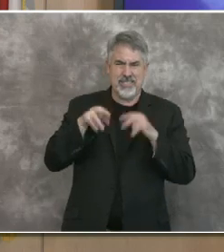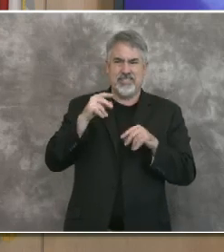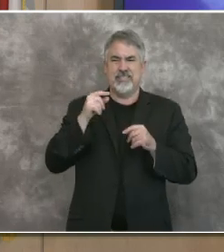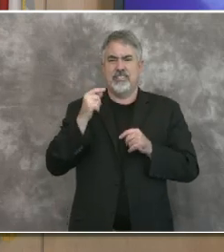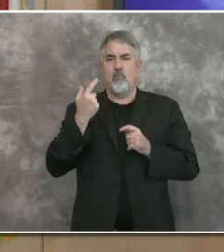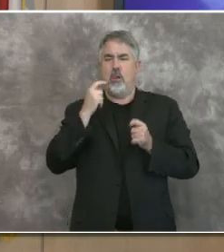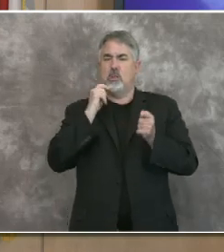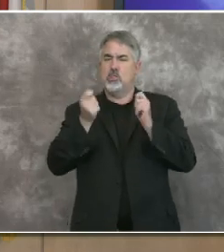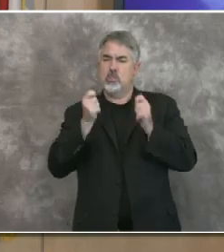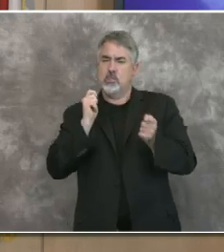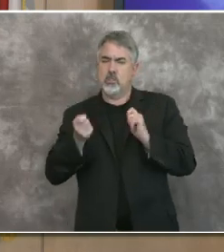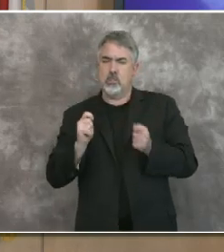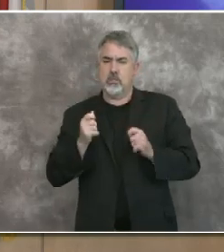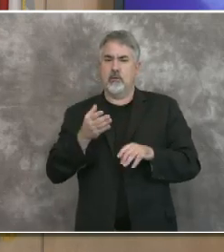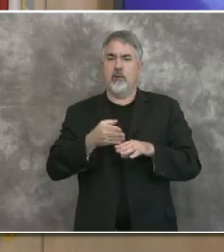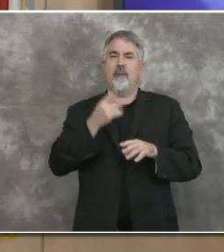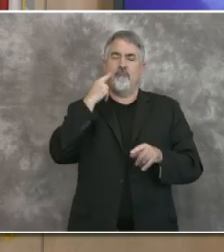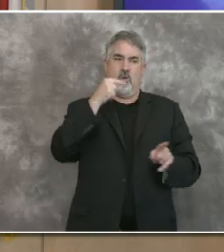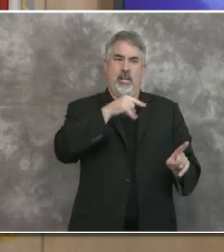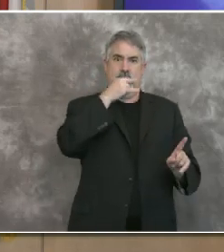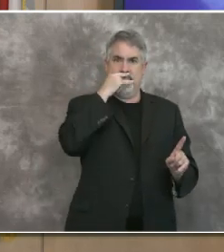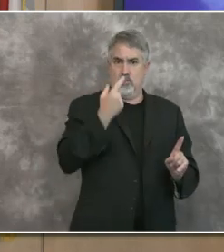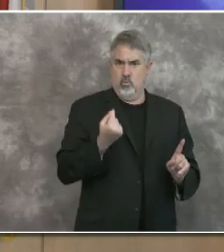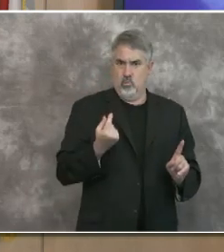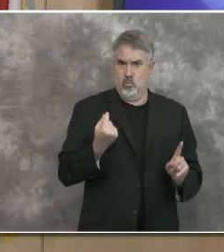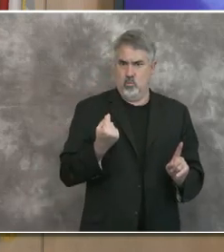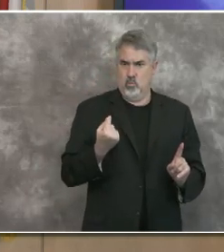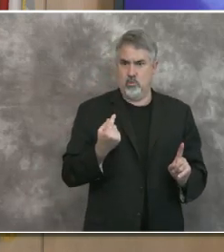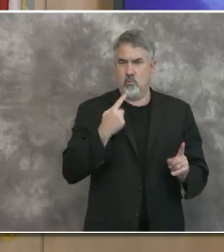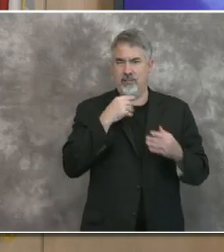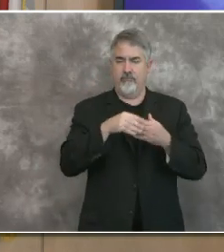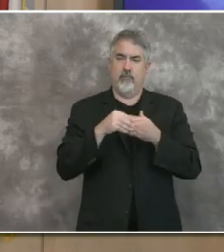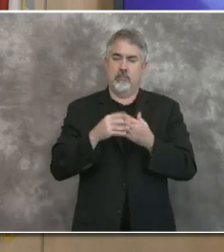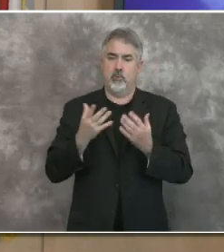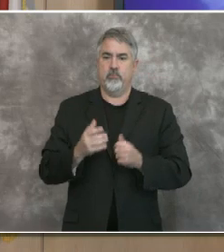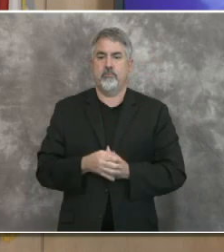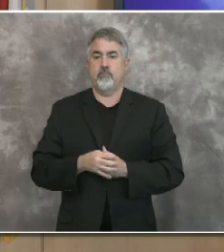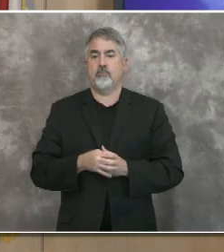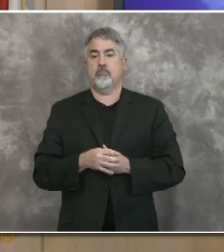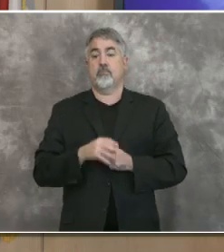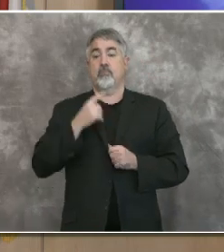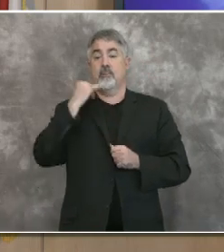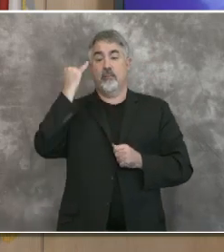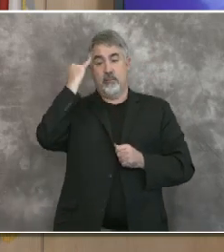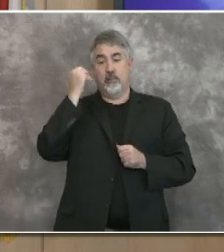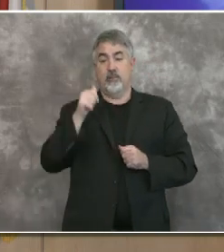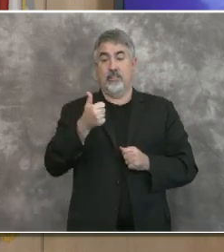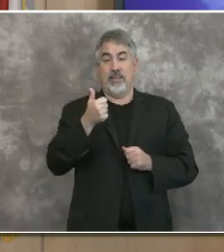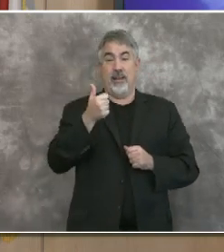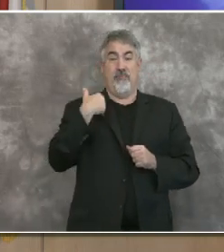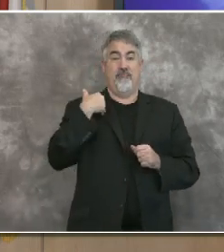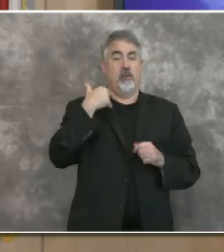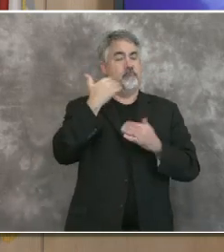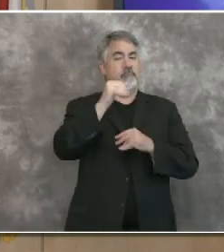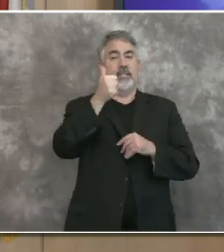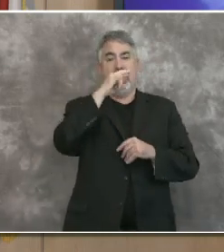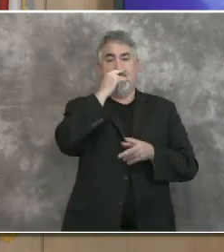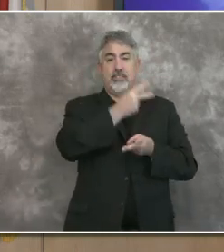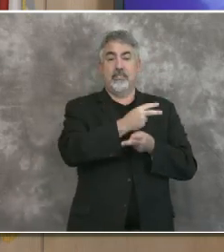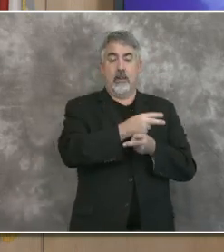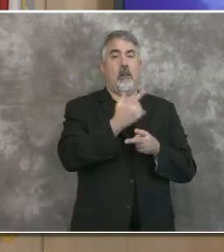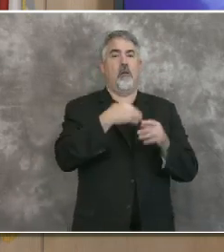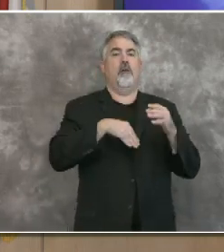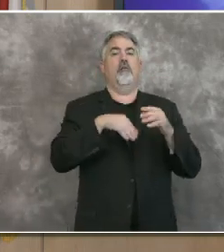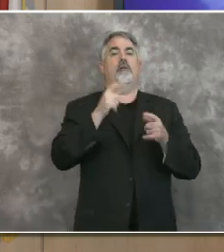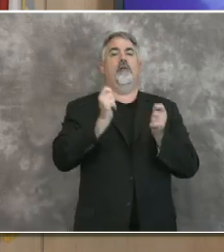health order. We are simply going, right now the limit was 10 kids, we're going to 12. We simply want to align and be consistent with the state of California. We